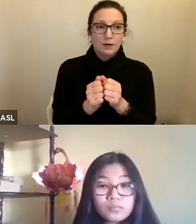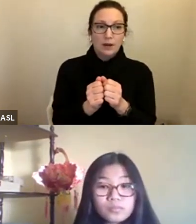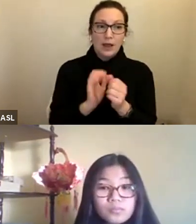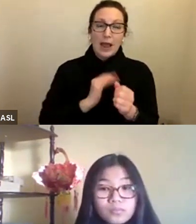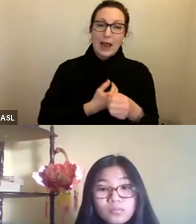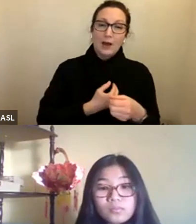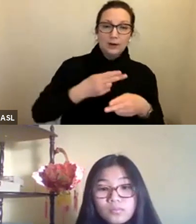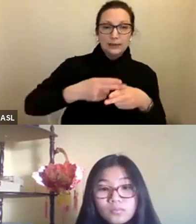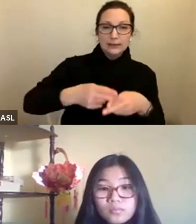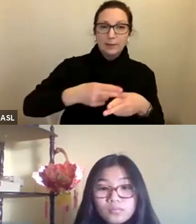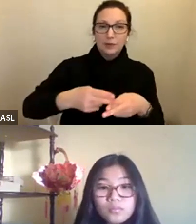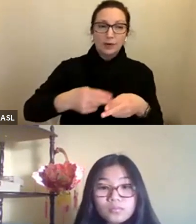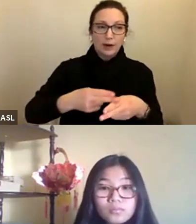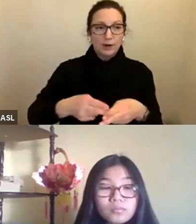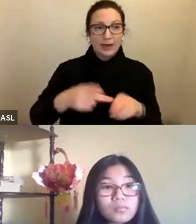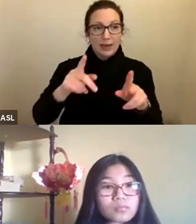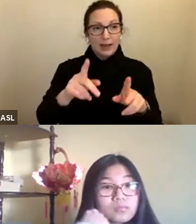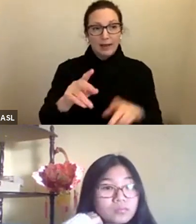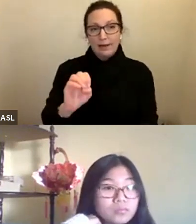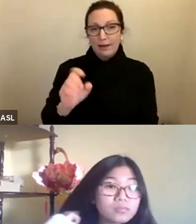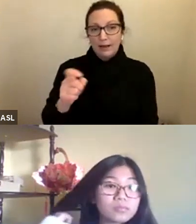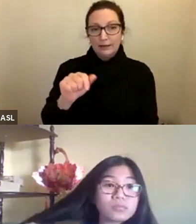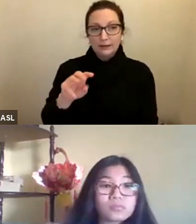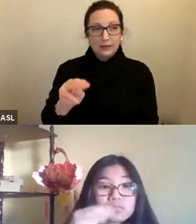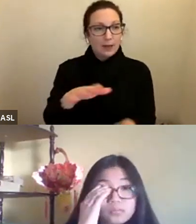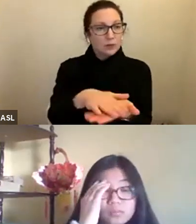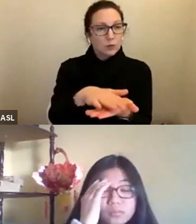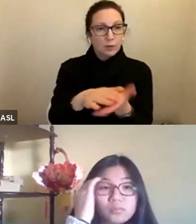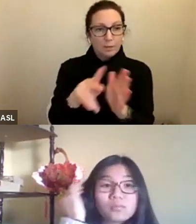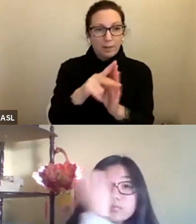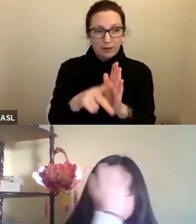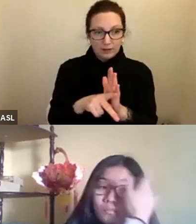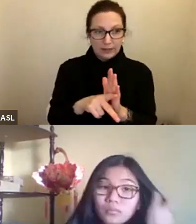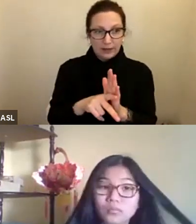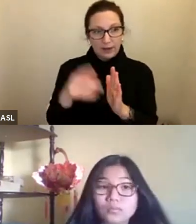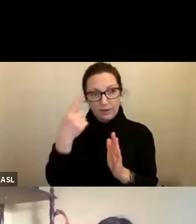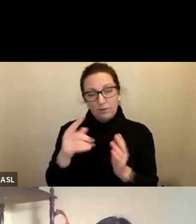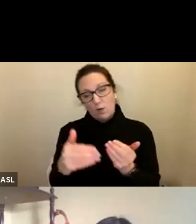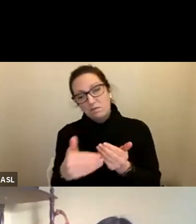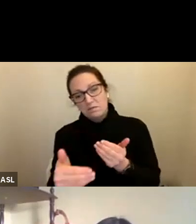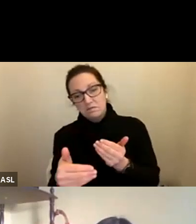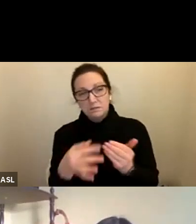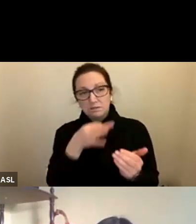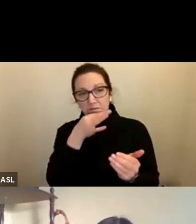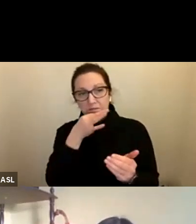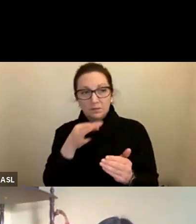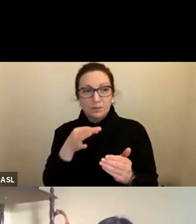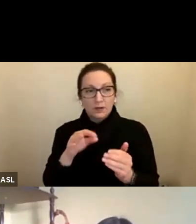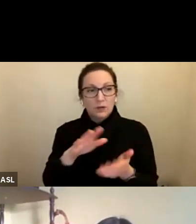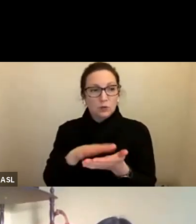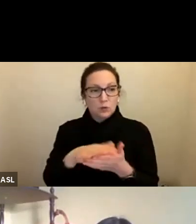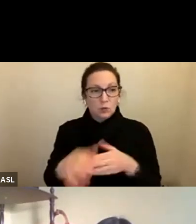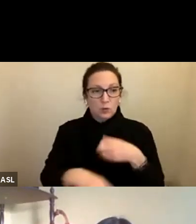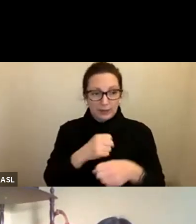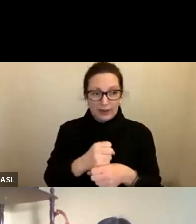exam school policy that is in place for the upcoming school year, for admission for the